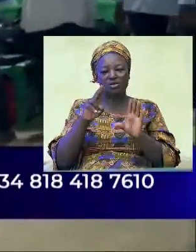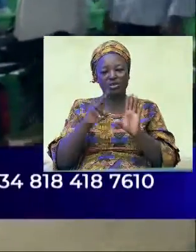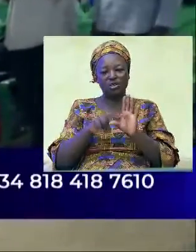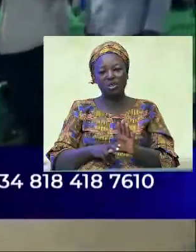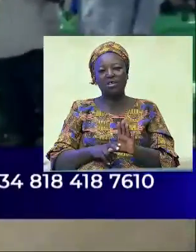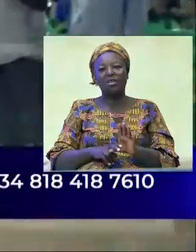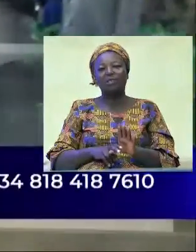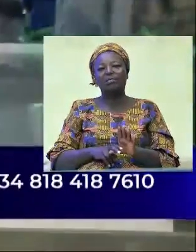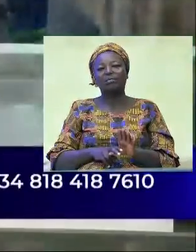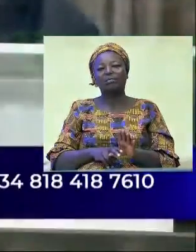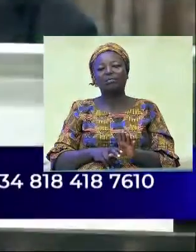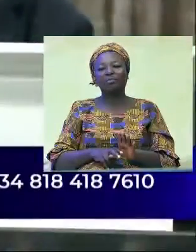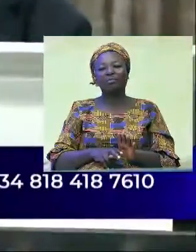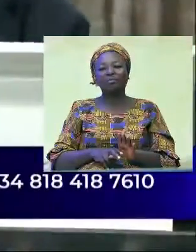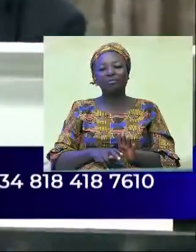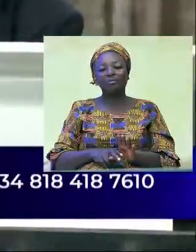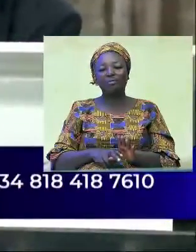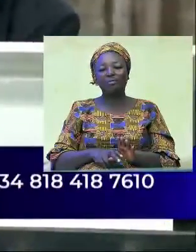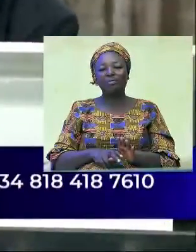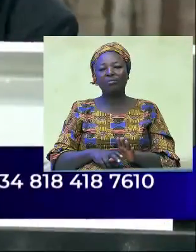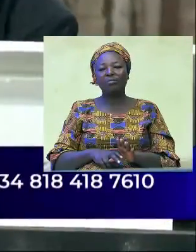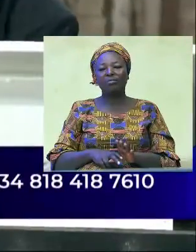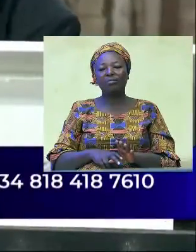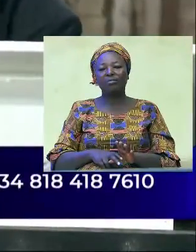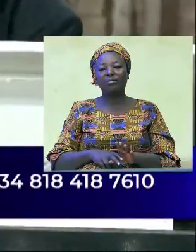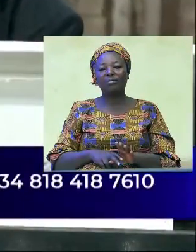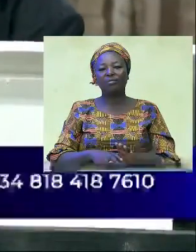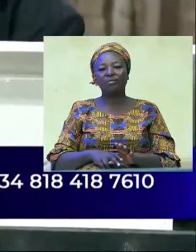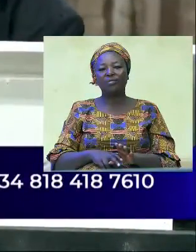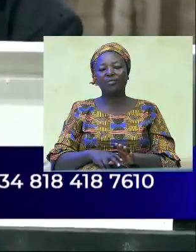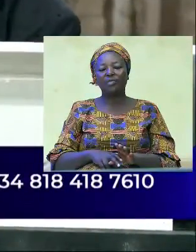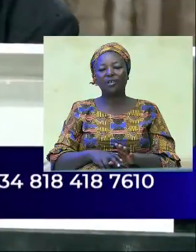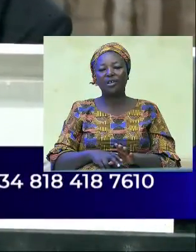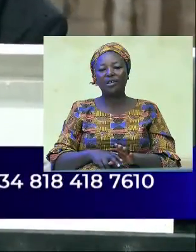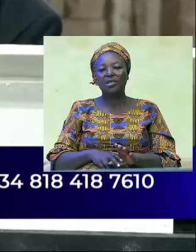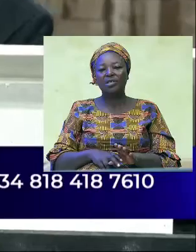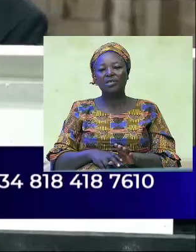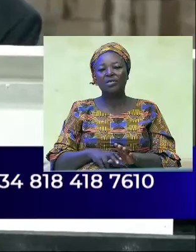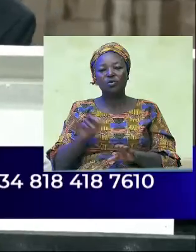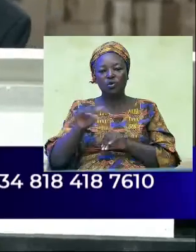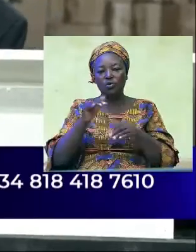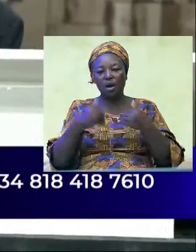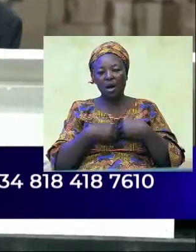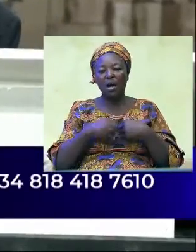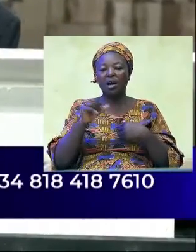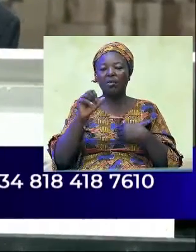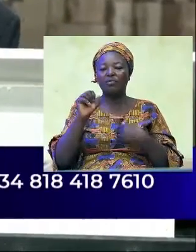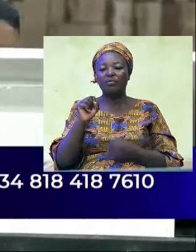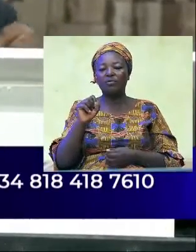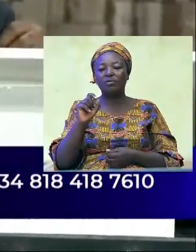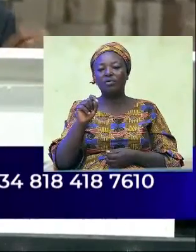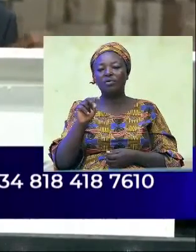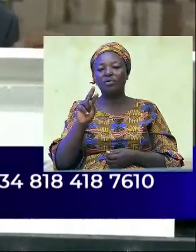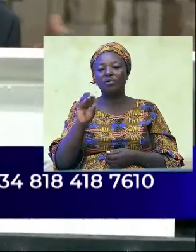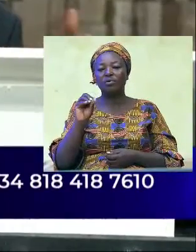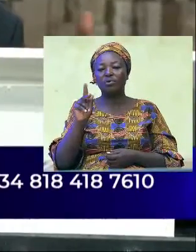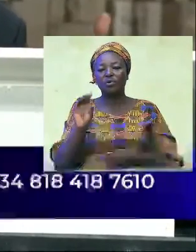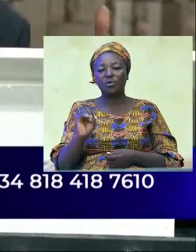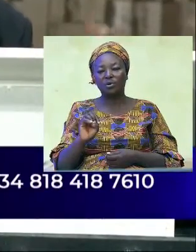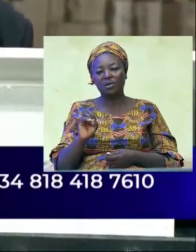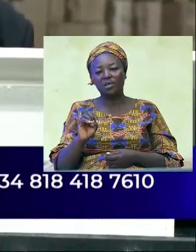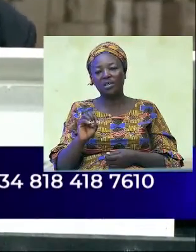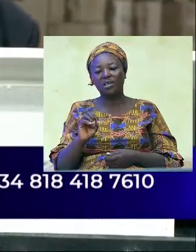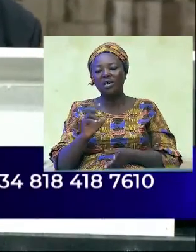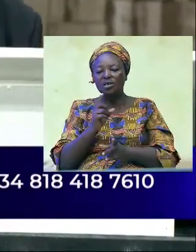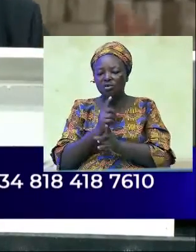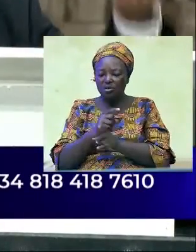crutches. Drop your walking stick and begin to walk. Are you paralyzed? Were you struck with